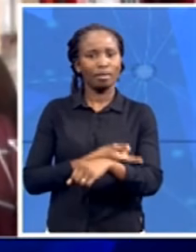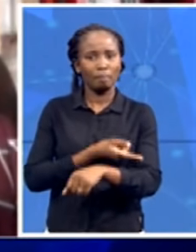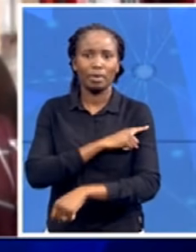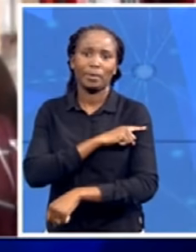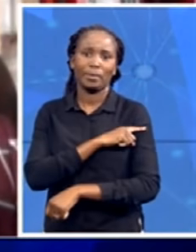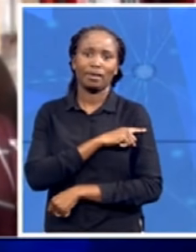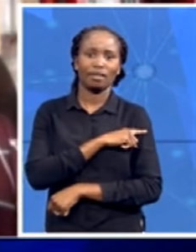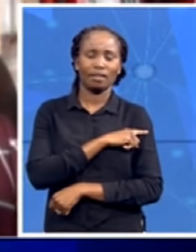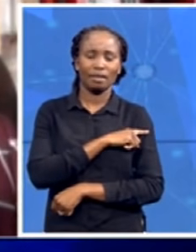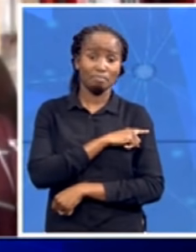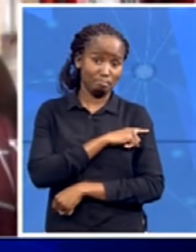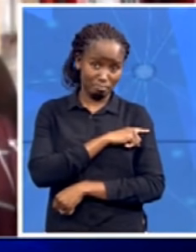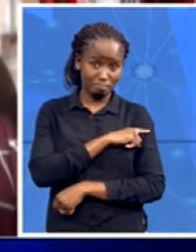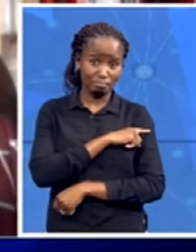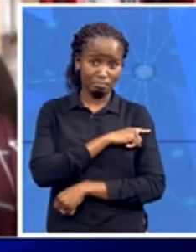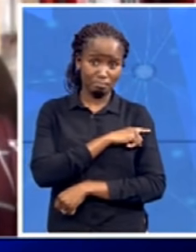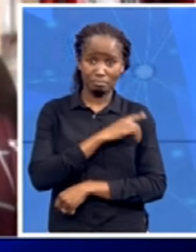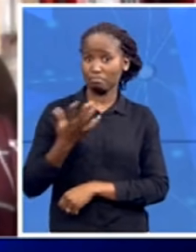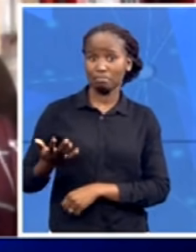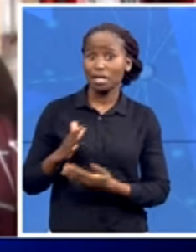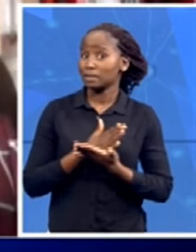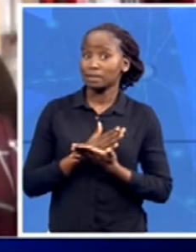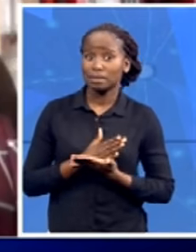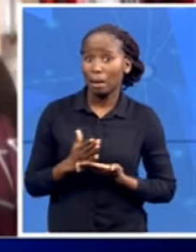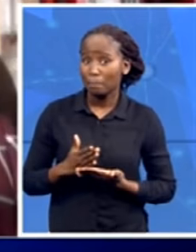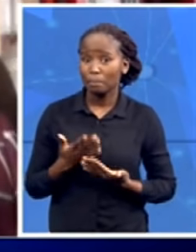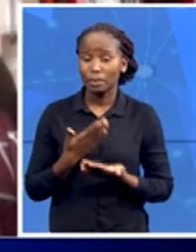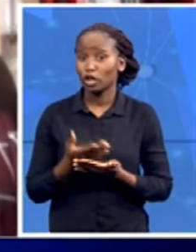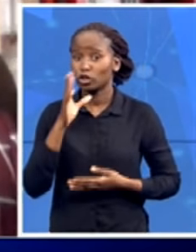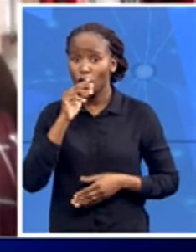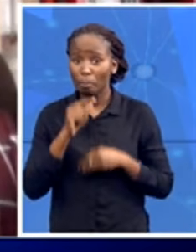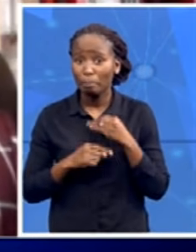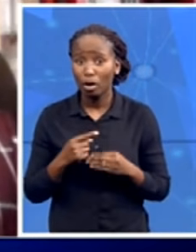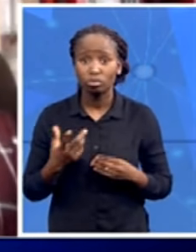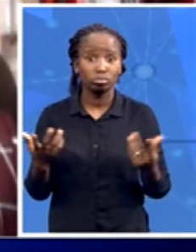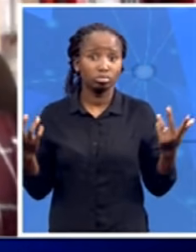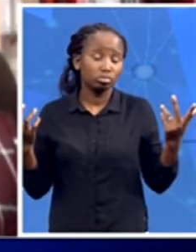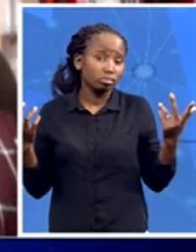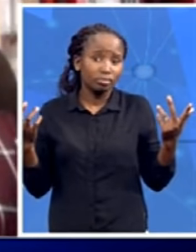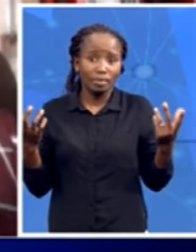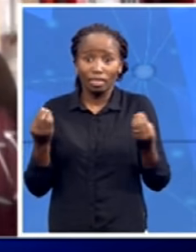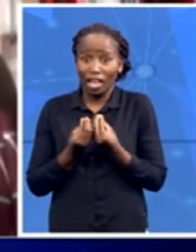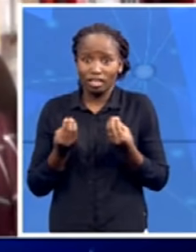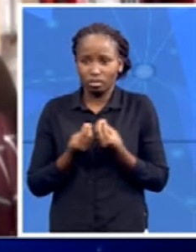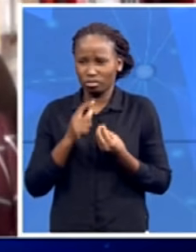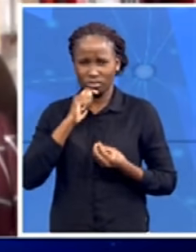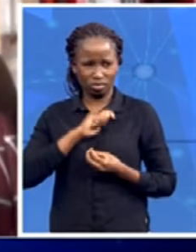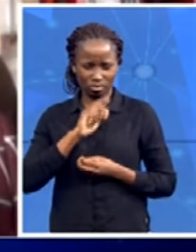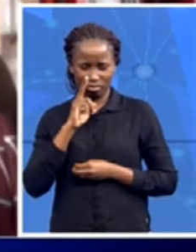Some might talk about things that cannot be operationalized practically.